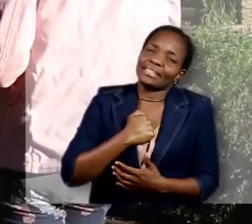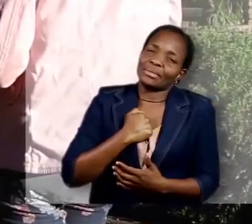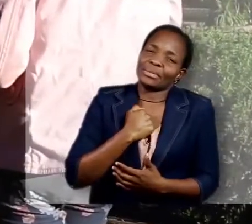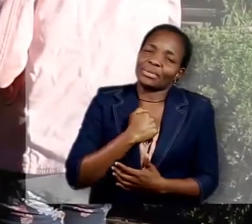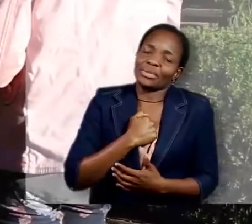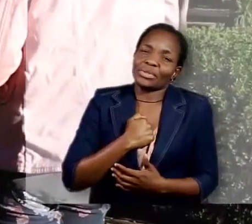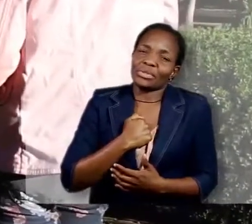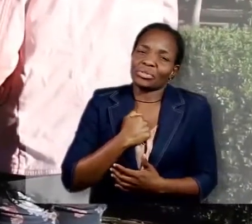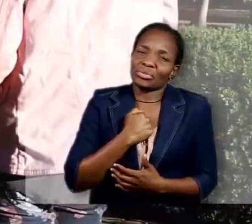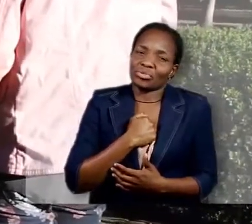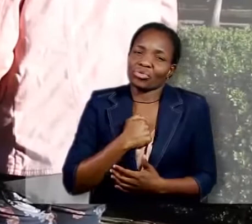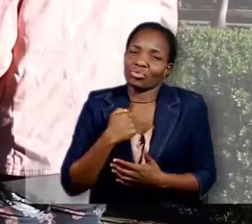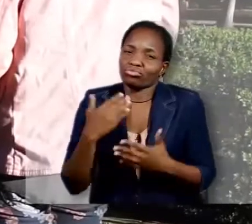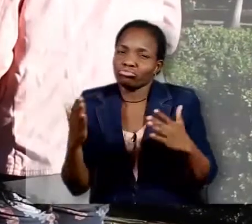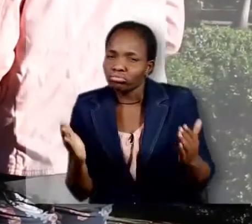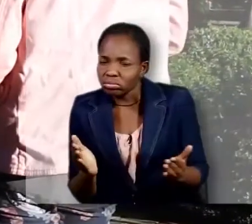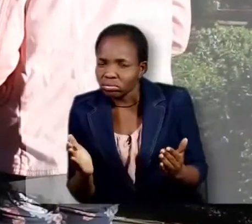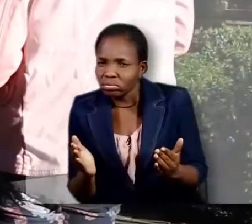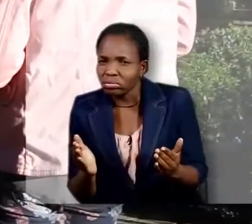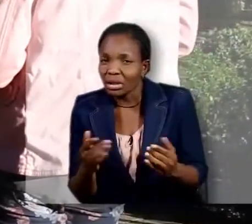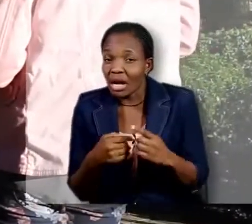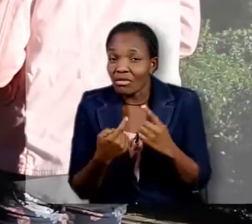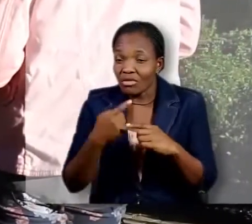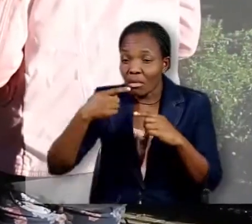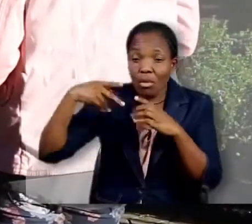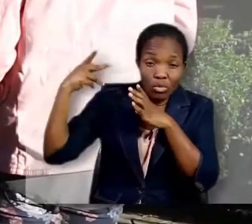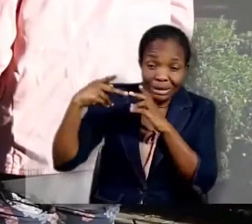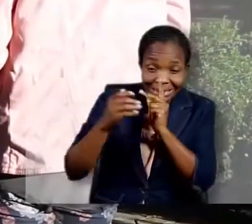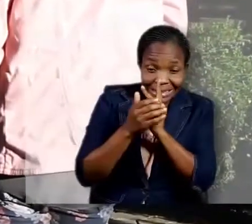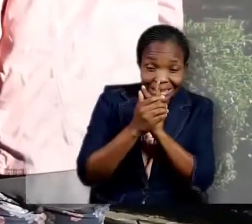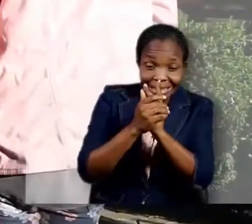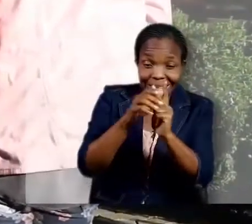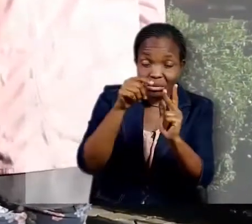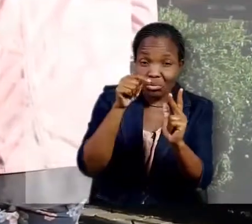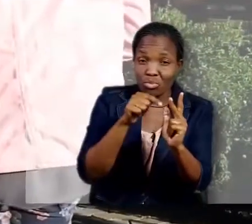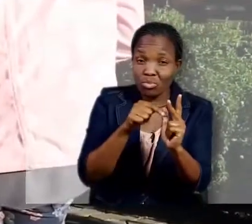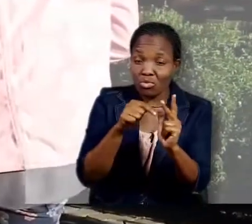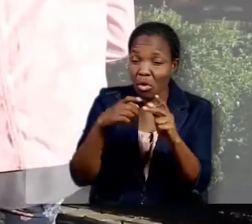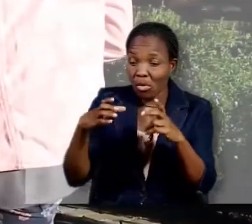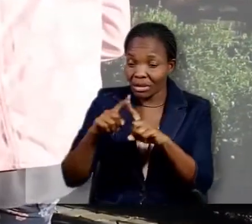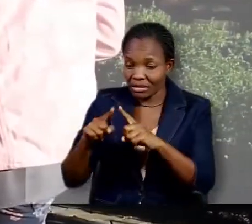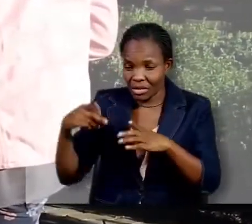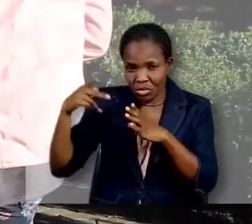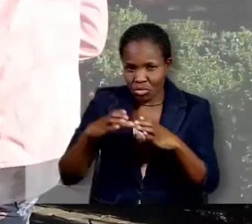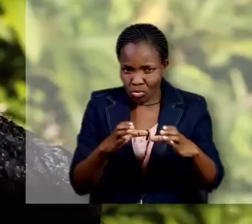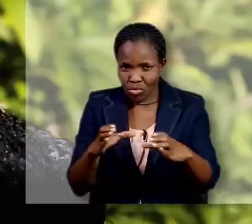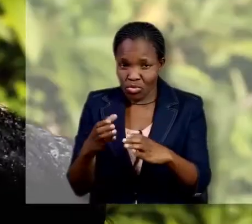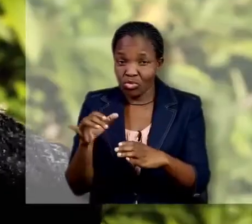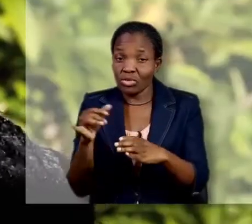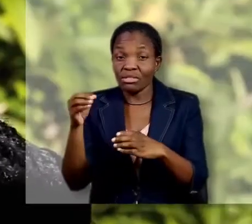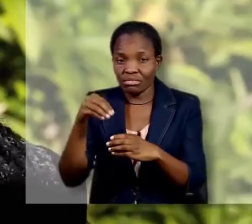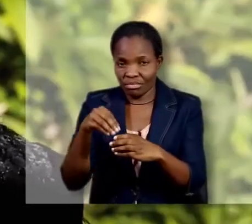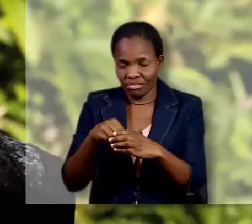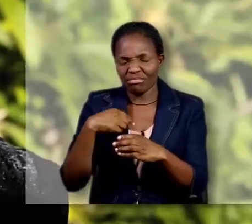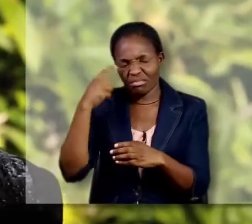influenced by the political leaders or the political party that is involved. That's what I think.